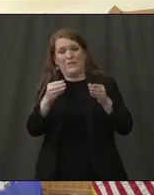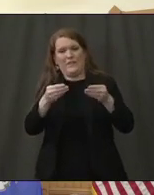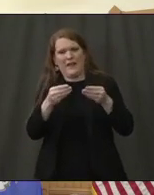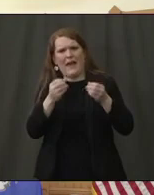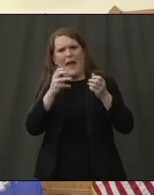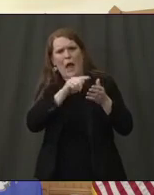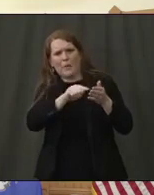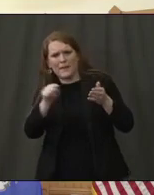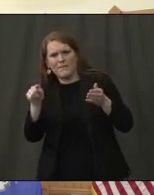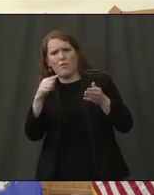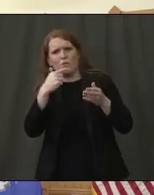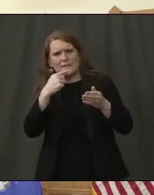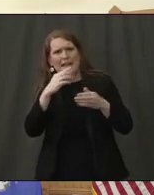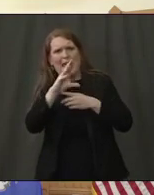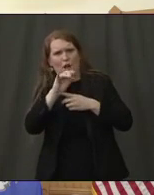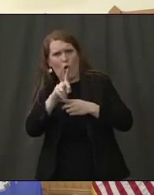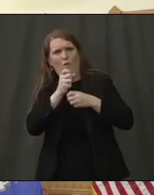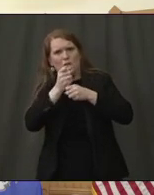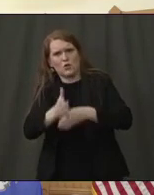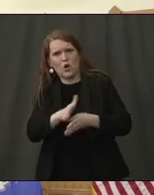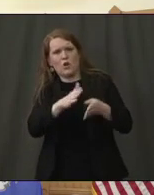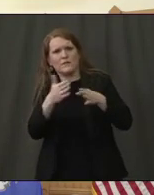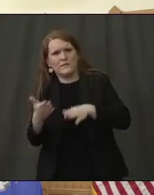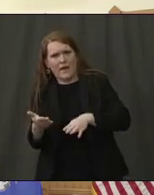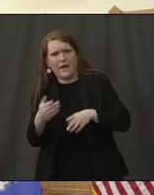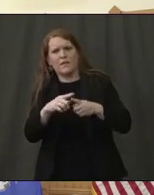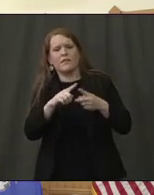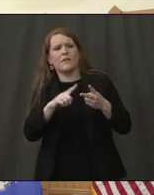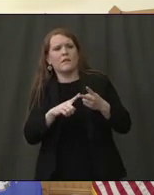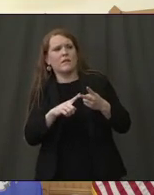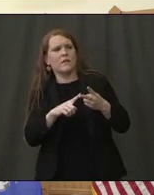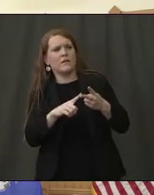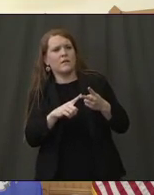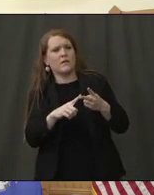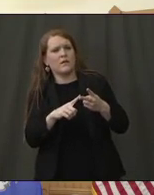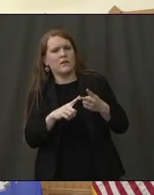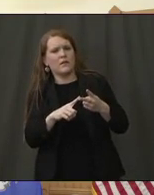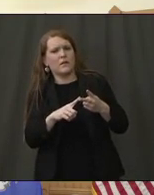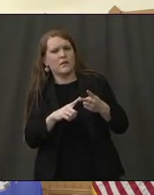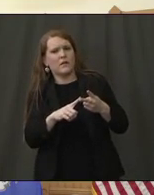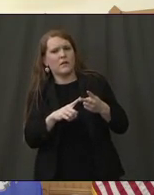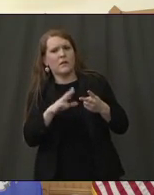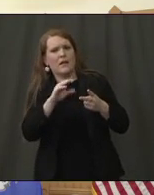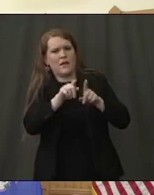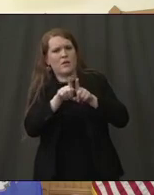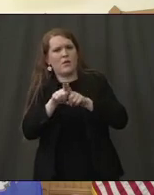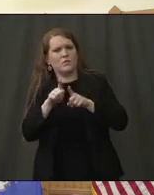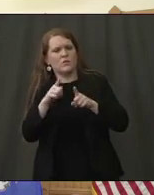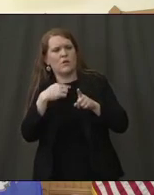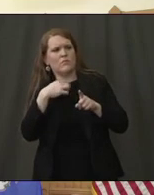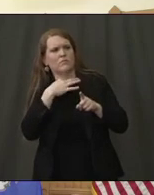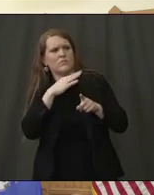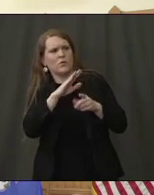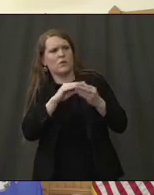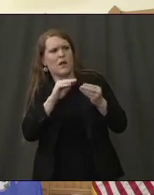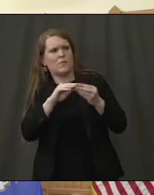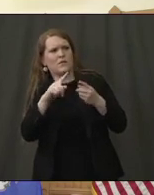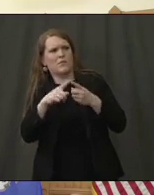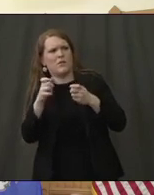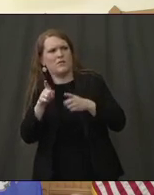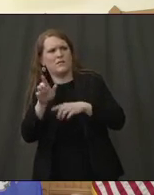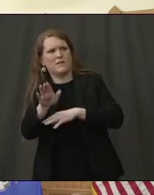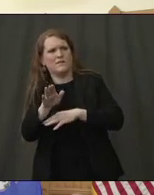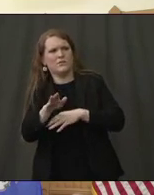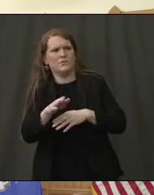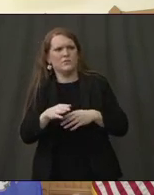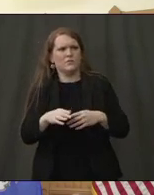if the governor has a comment on the protest that happened outside the residence this afternoon. What was the first part of that